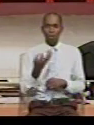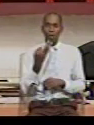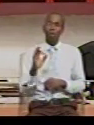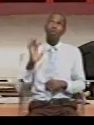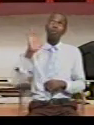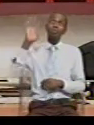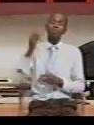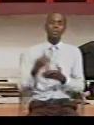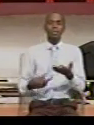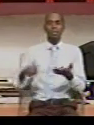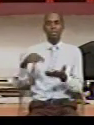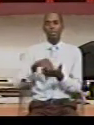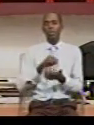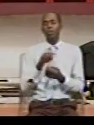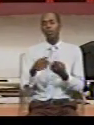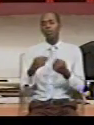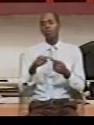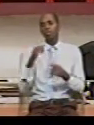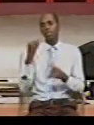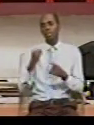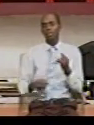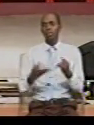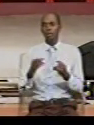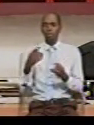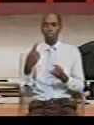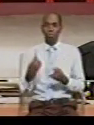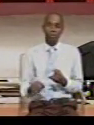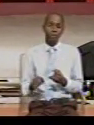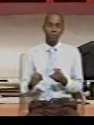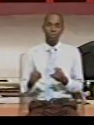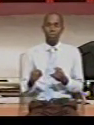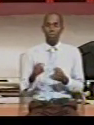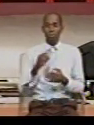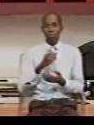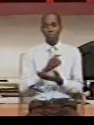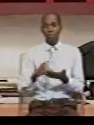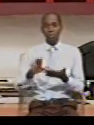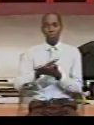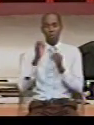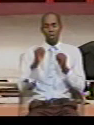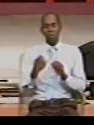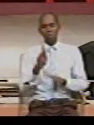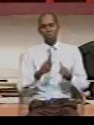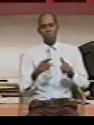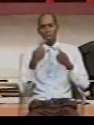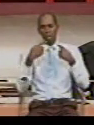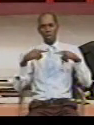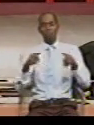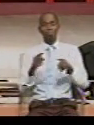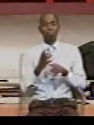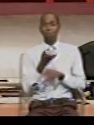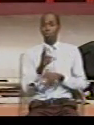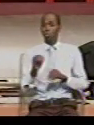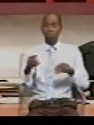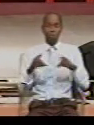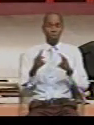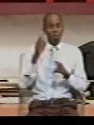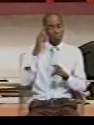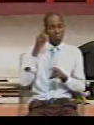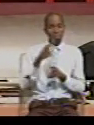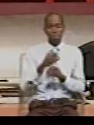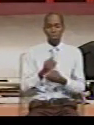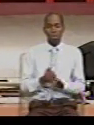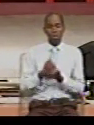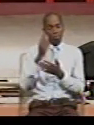natural and people say there is nothing they can do for you anymore, the supernatural power of